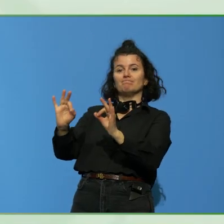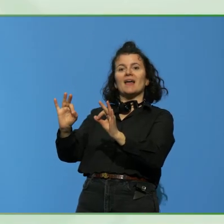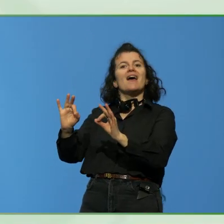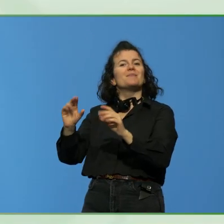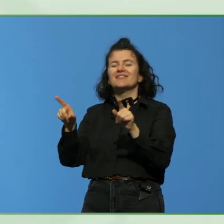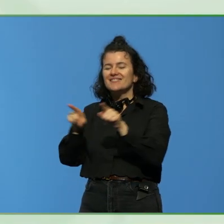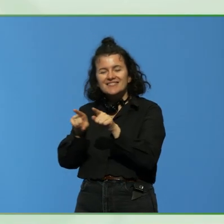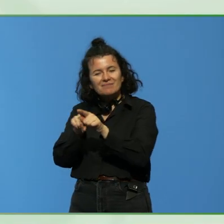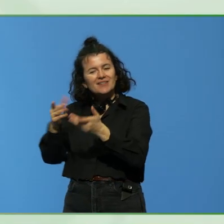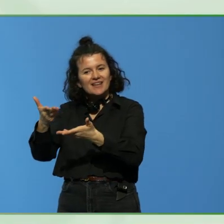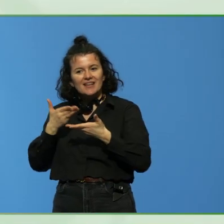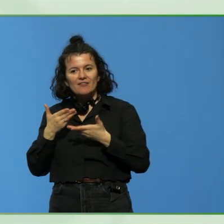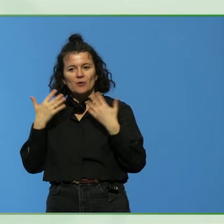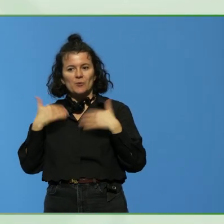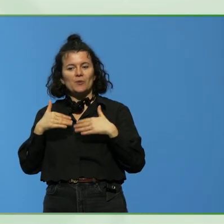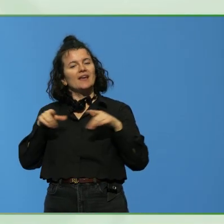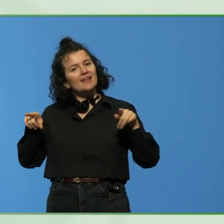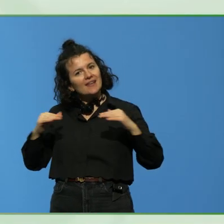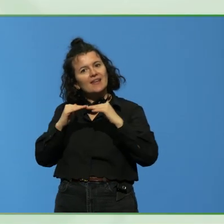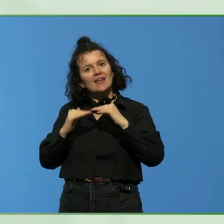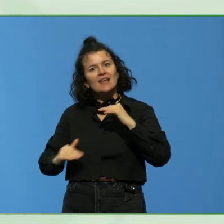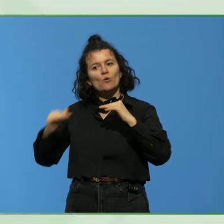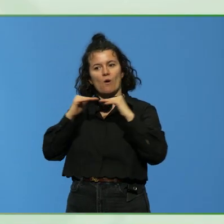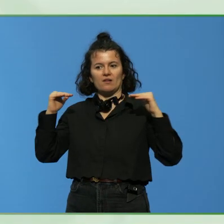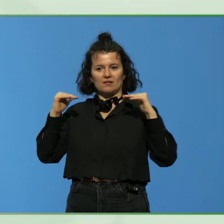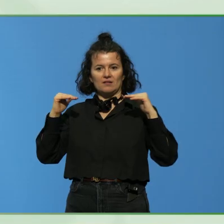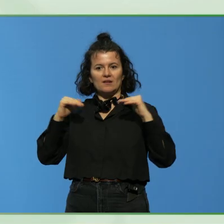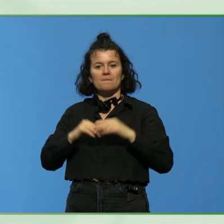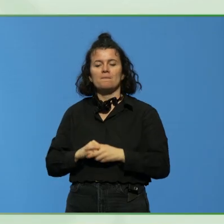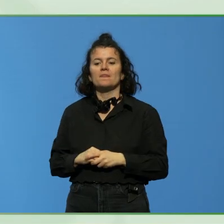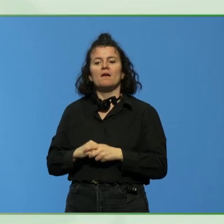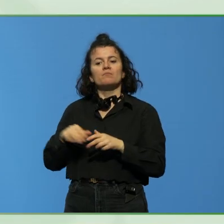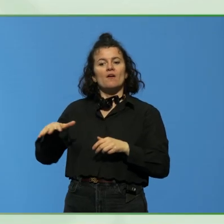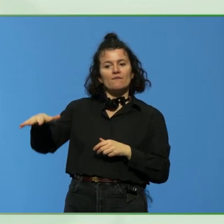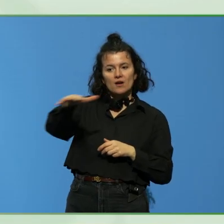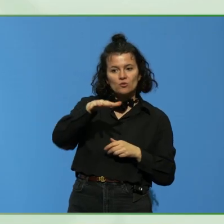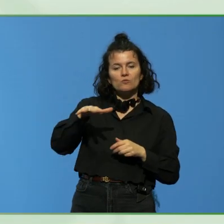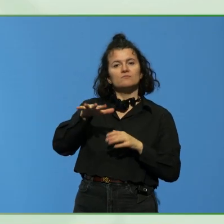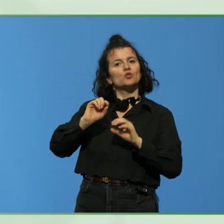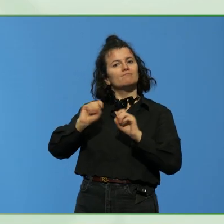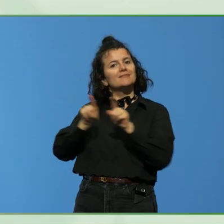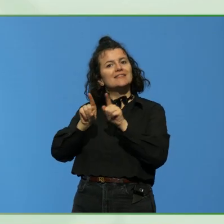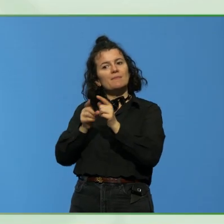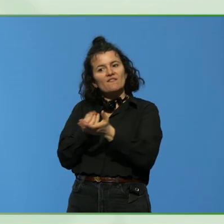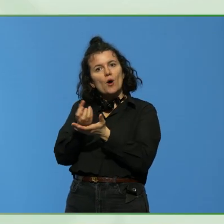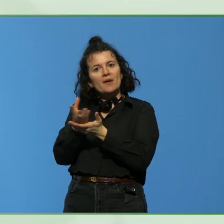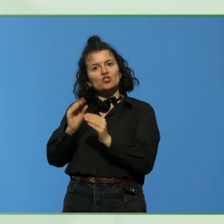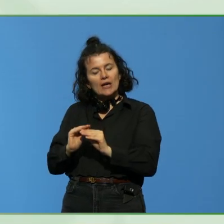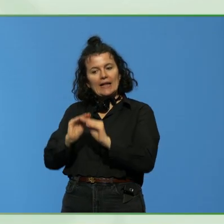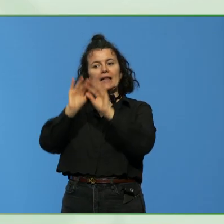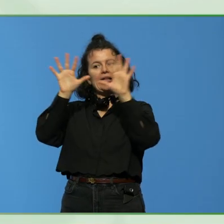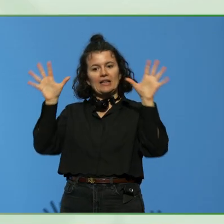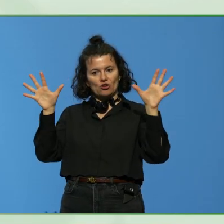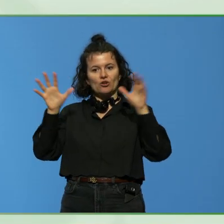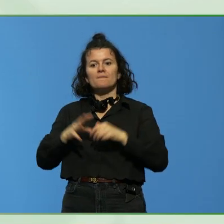quiet spaces, clear information provided in advance, and a clearly marked route outside